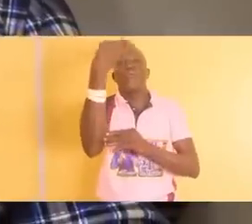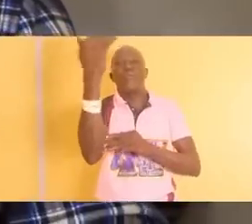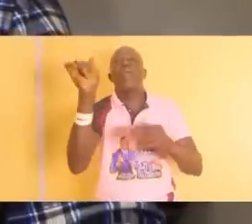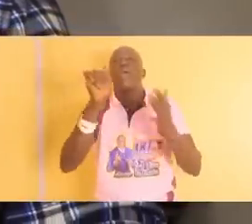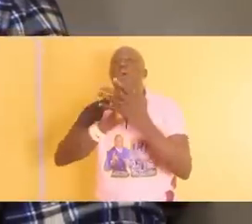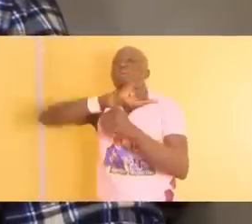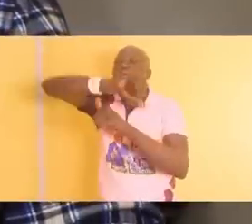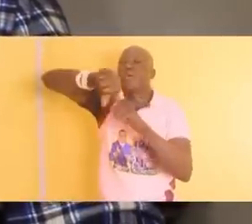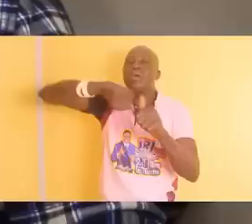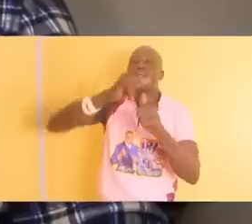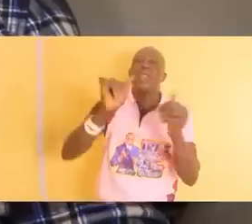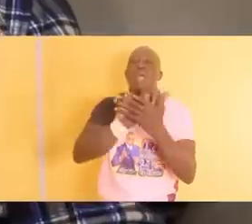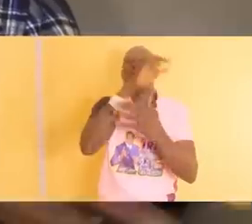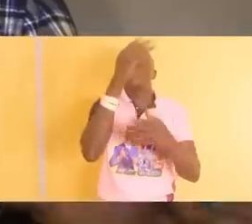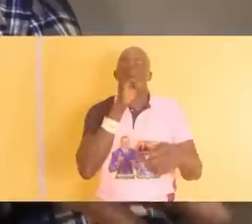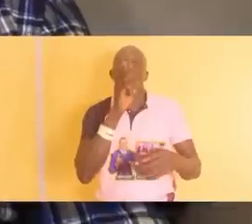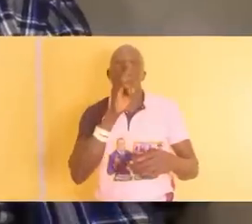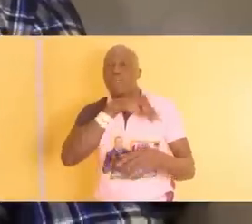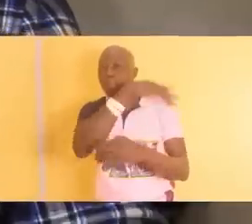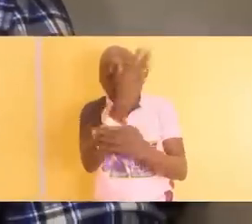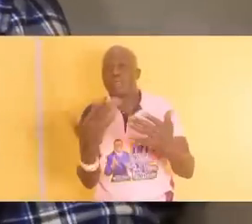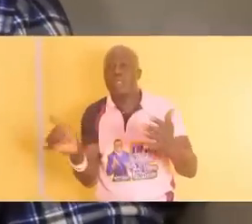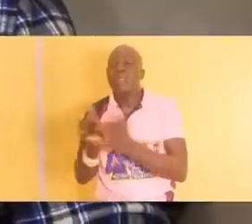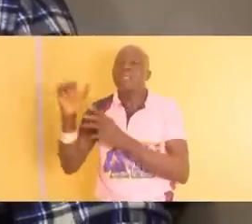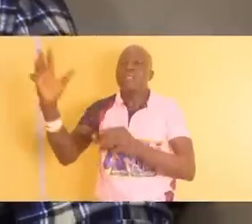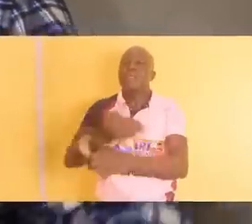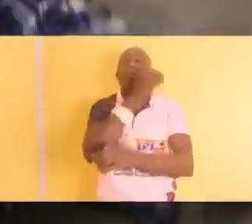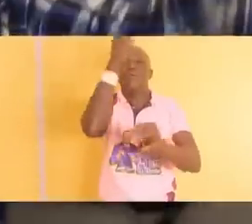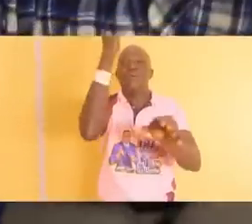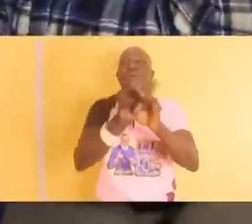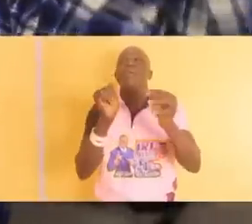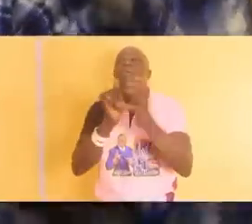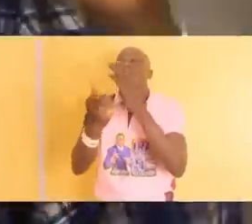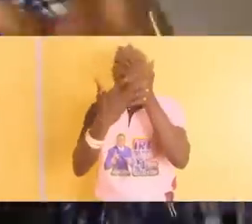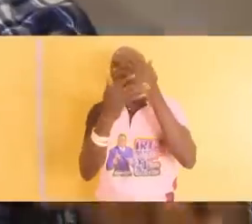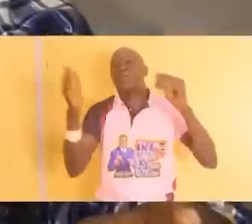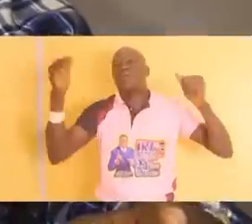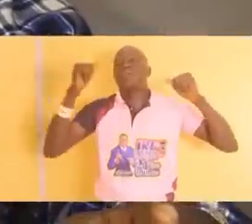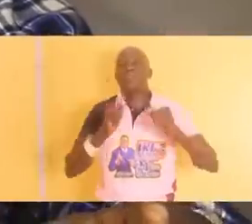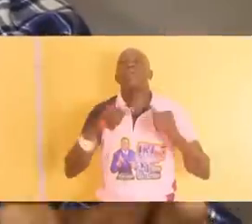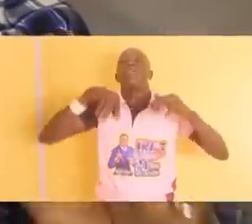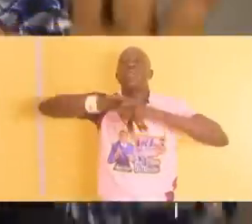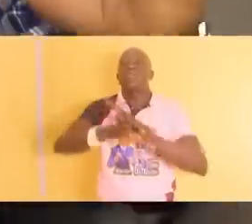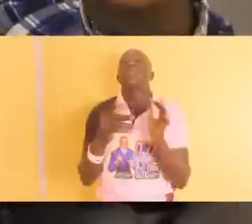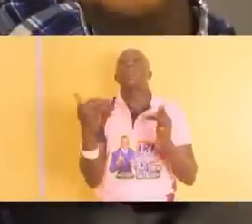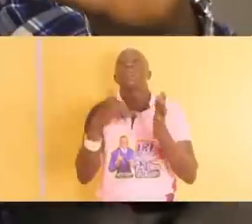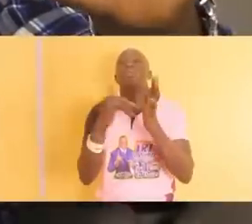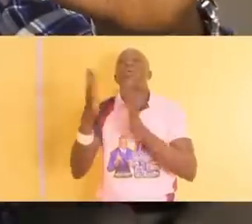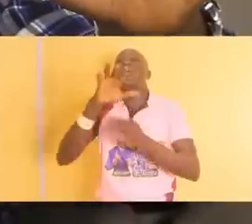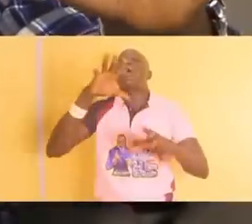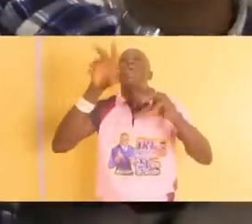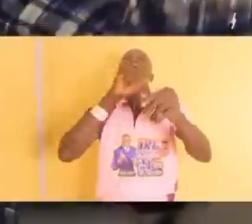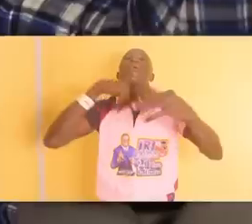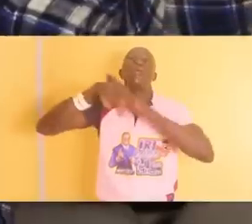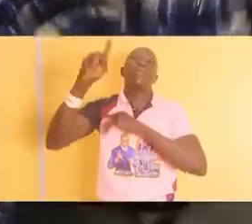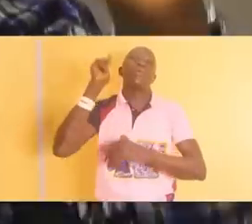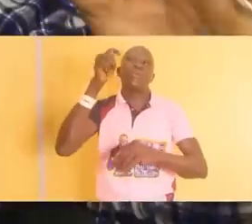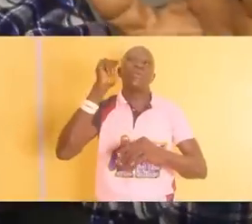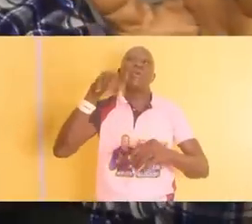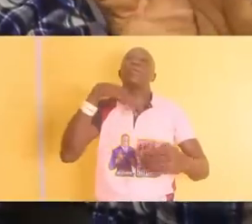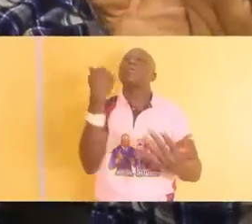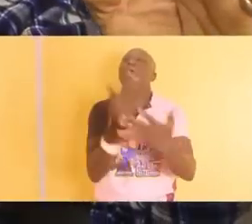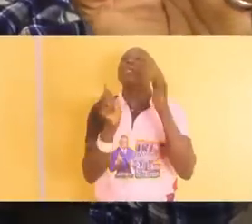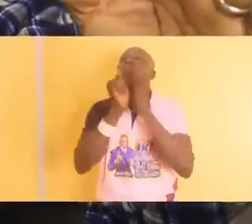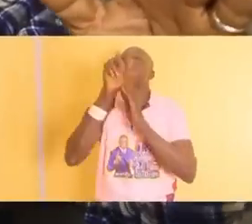flag, your oil, your water. Whatsoever you use as symbol of faith, power the blood of Jesus will come into it. It will turn to